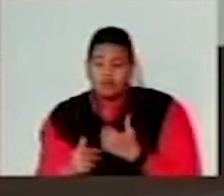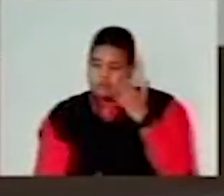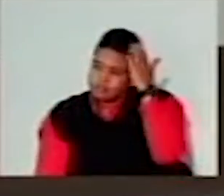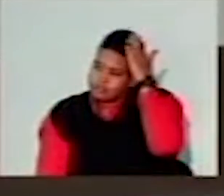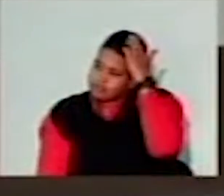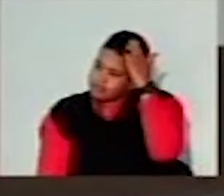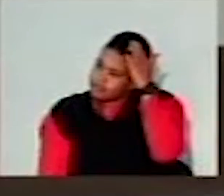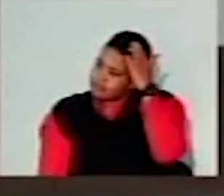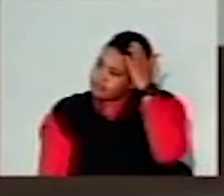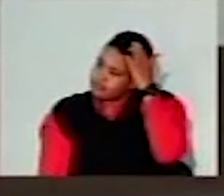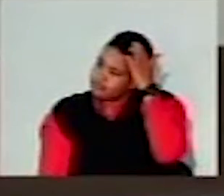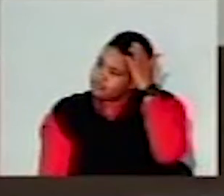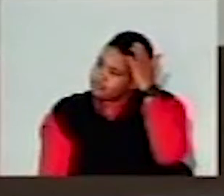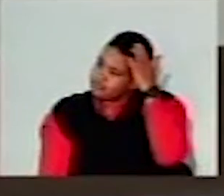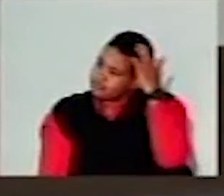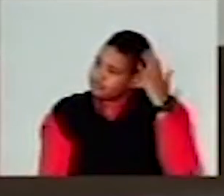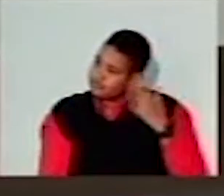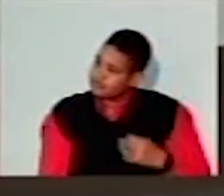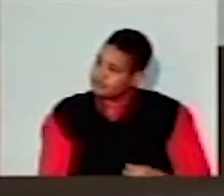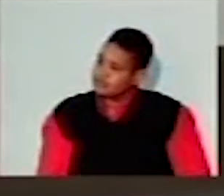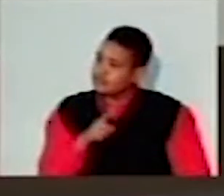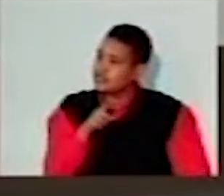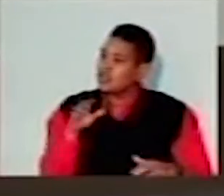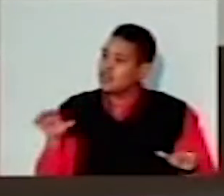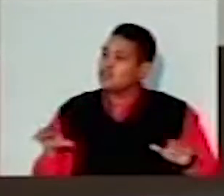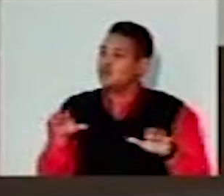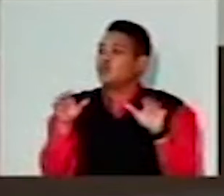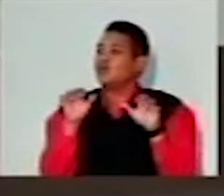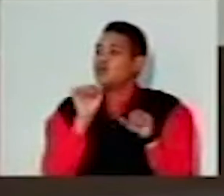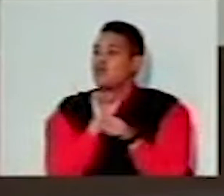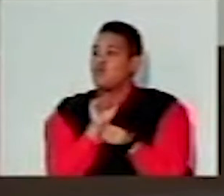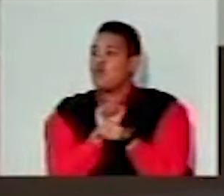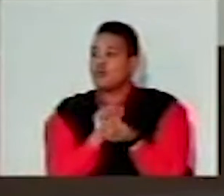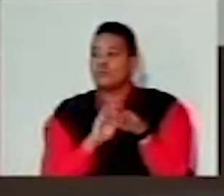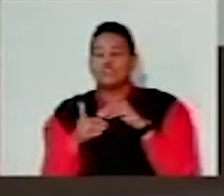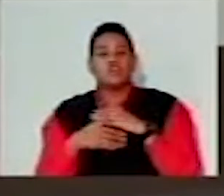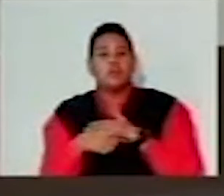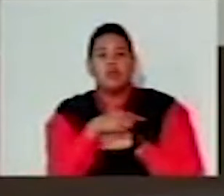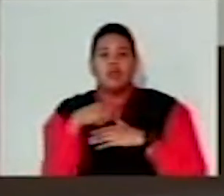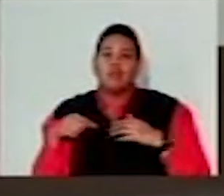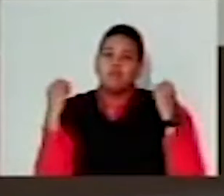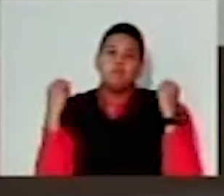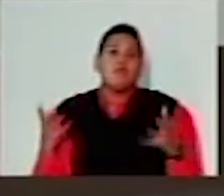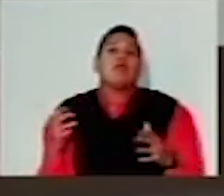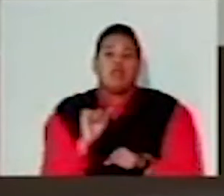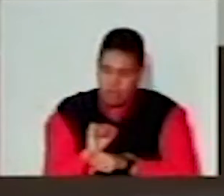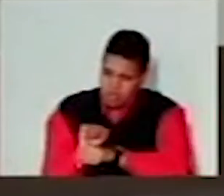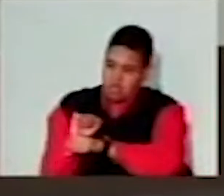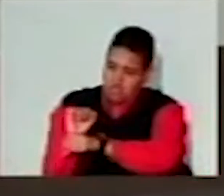Speaker, they are doing yeoman work right across Jamaica.